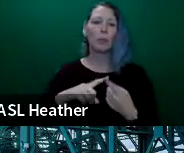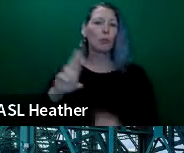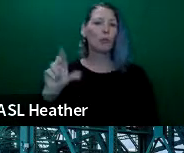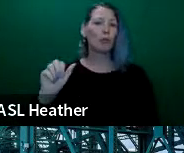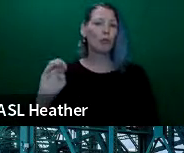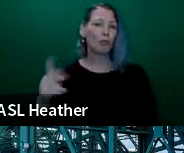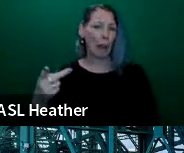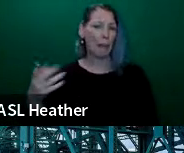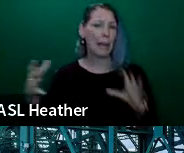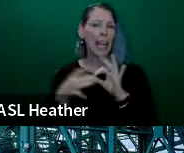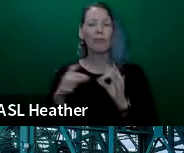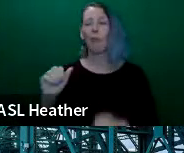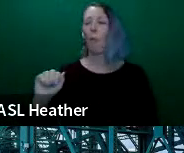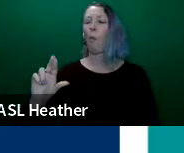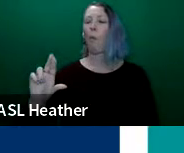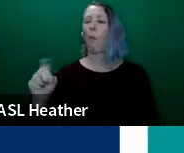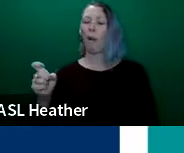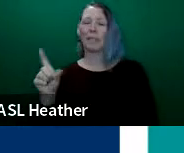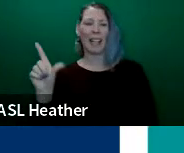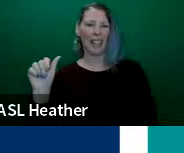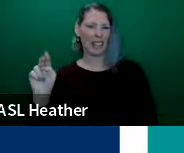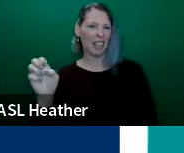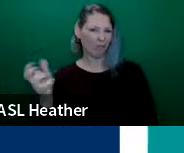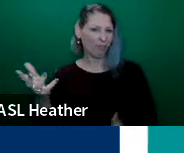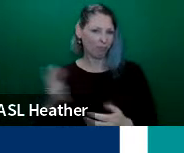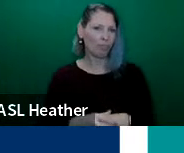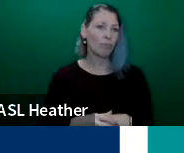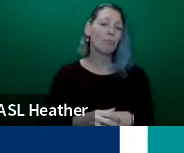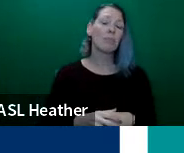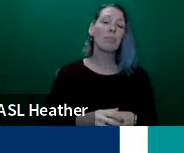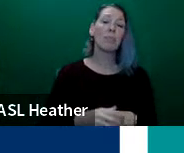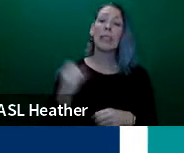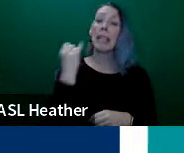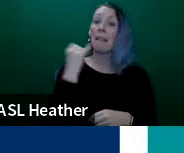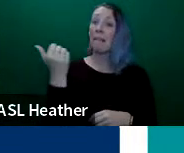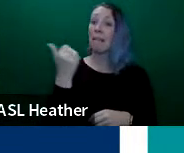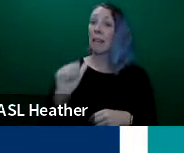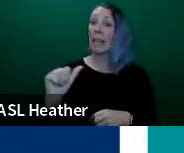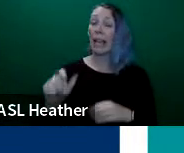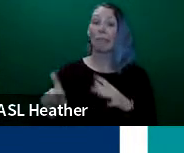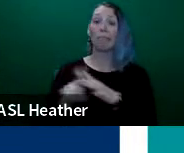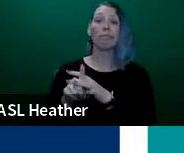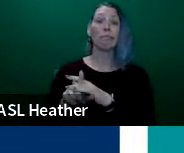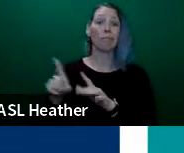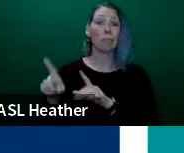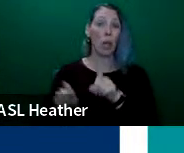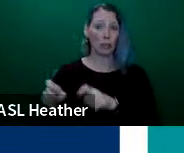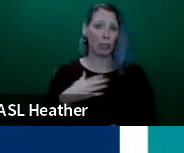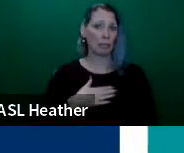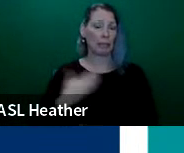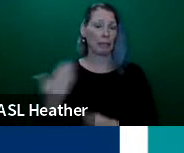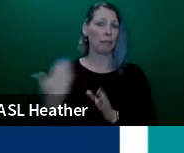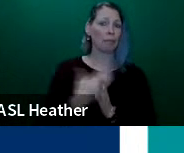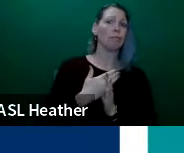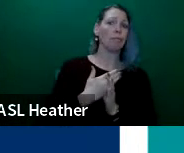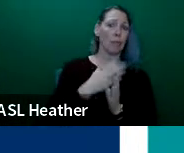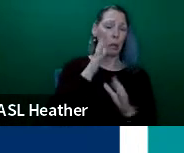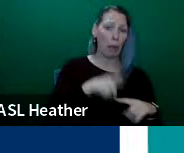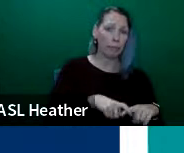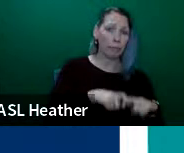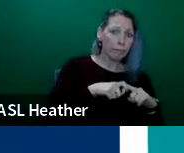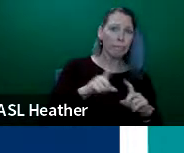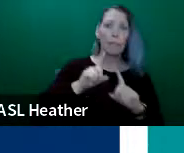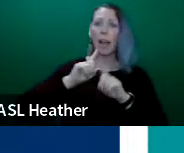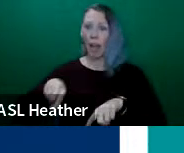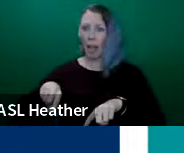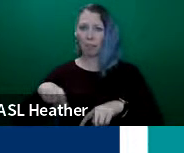lanes. So next slide, please. And Millicent, if there's questions, just interrupt me and we'll kind of stop and answer